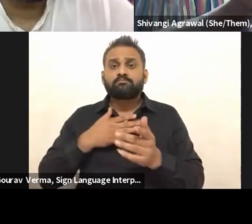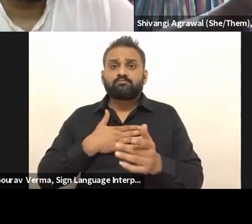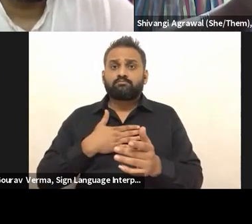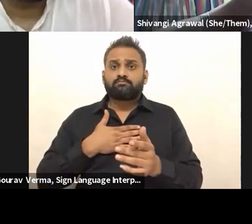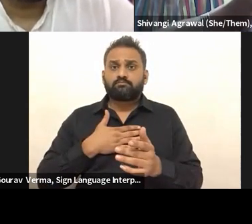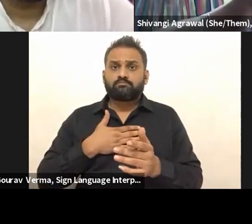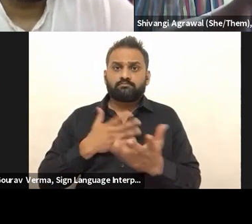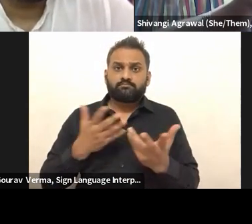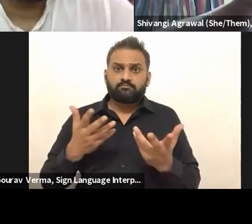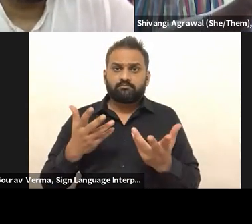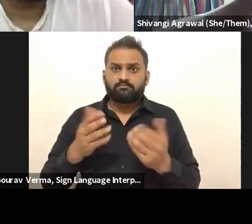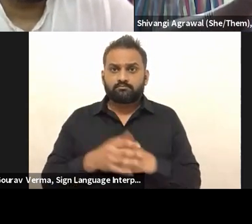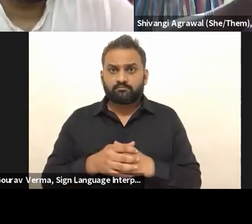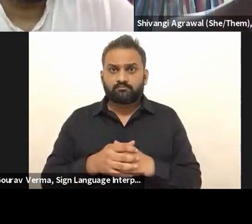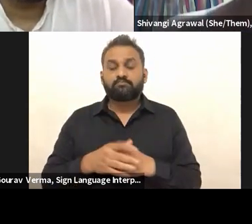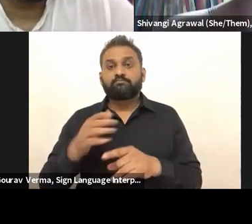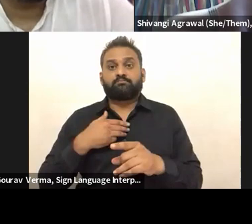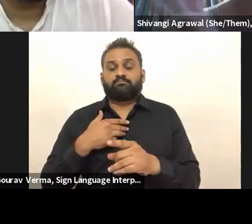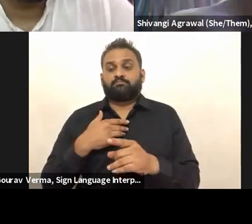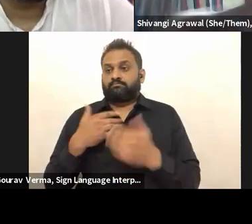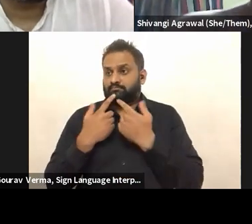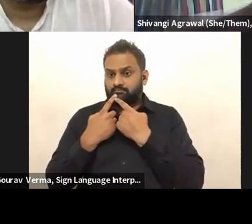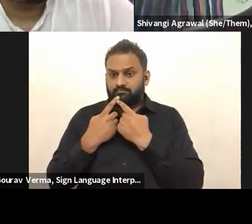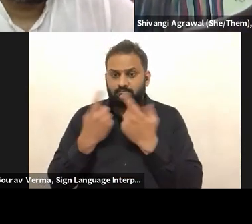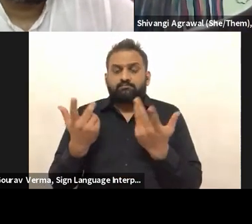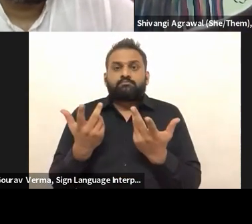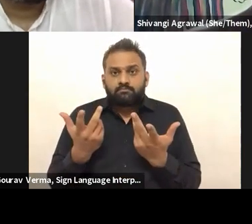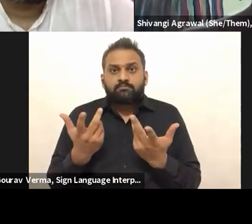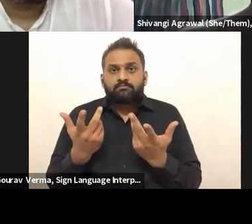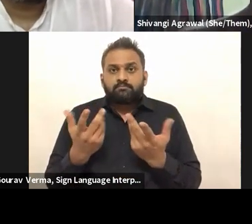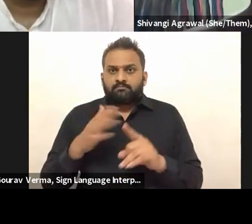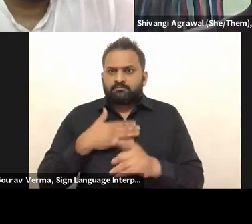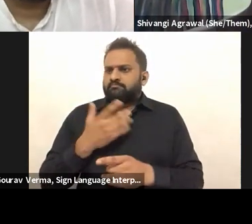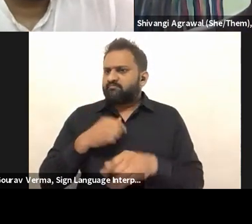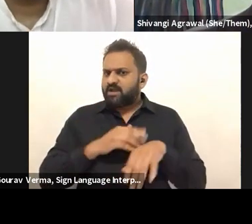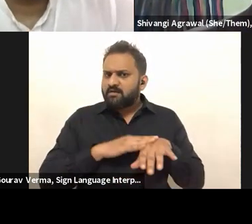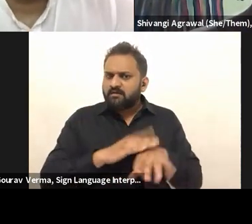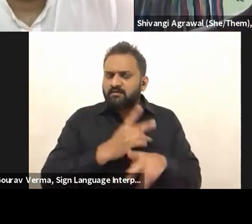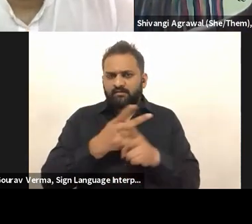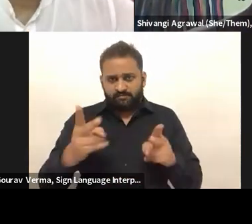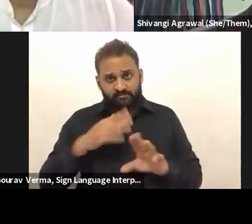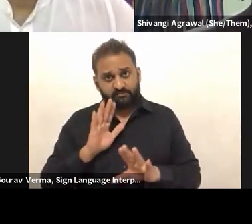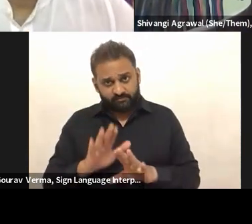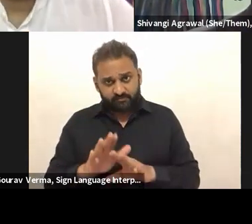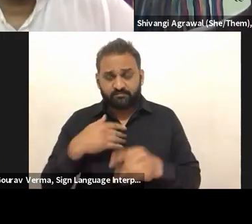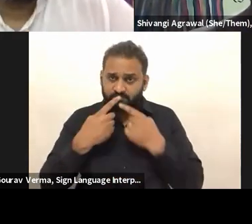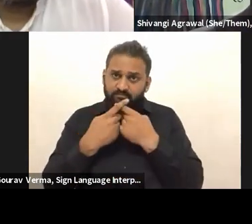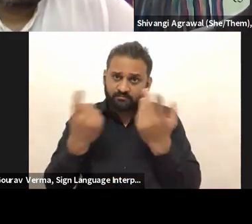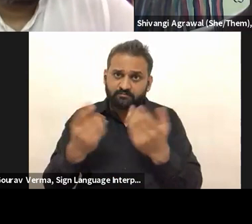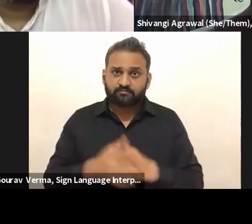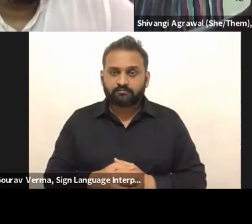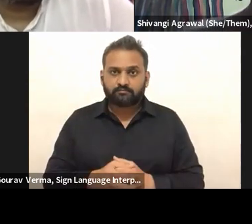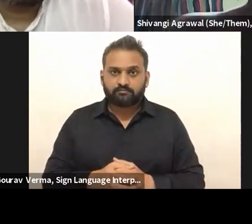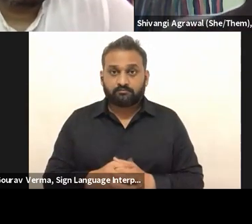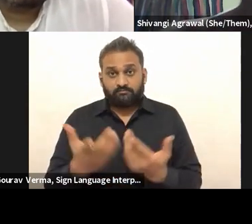know, in what we say that we like, we have those experiences which we say that we do. And like I